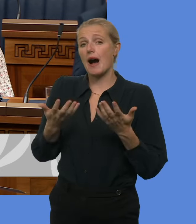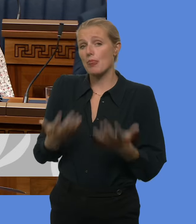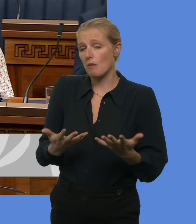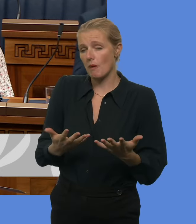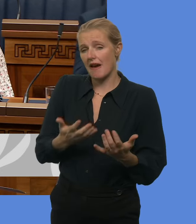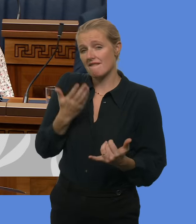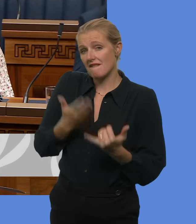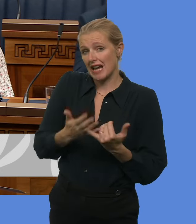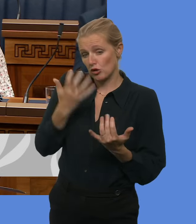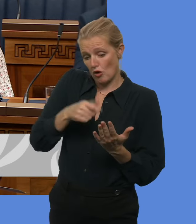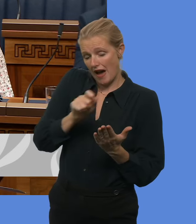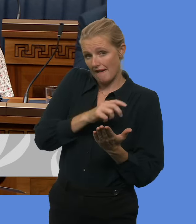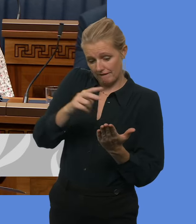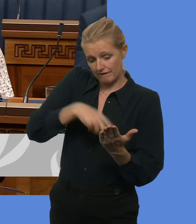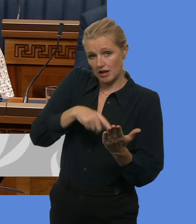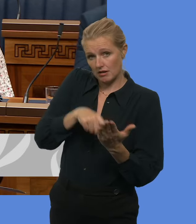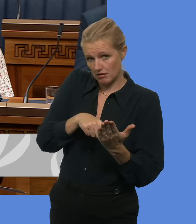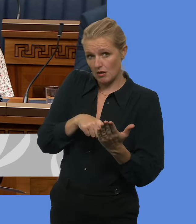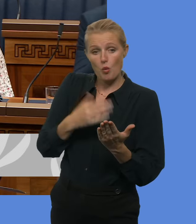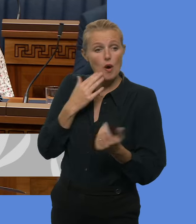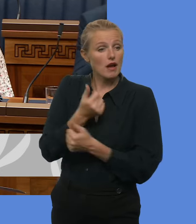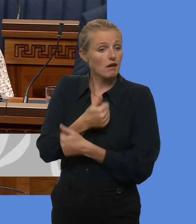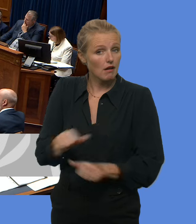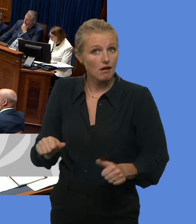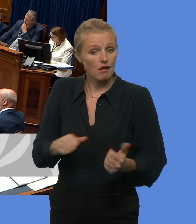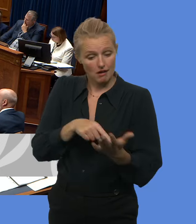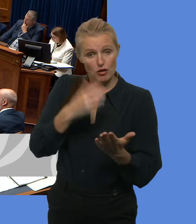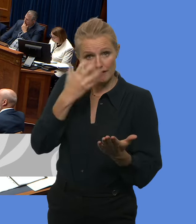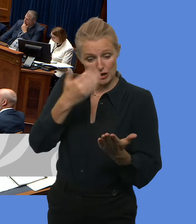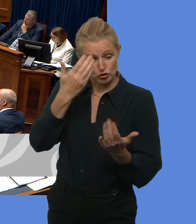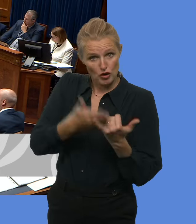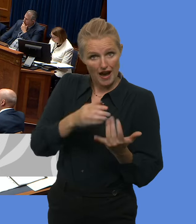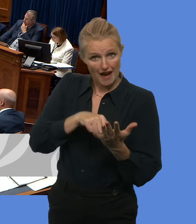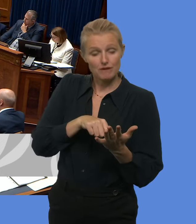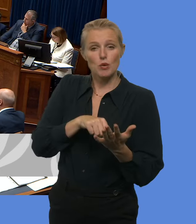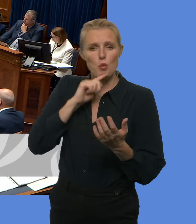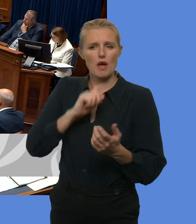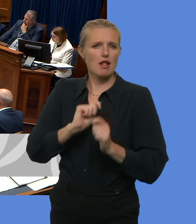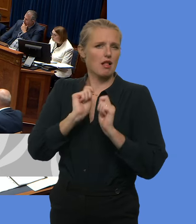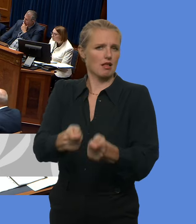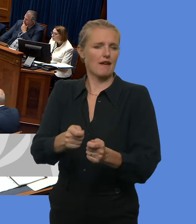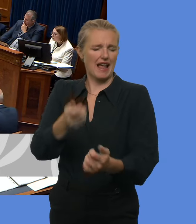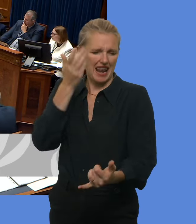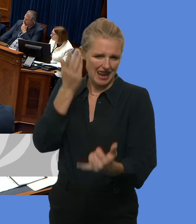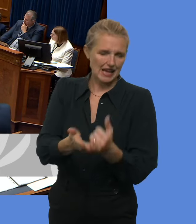which we hope to be in a position to bring this strategy to the Executive. Alicia McHugh.